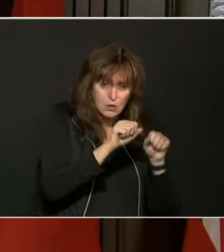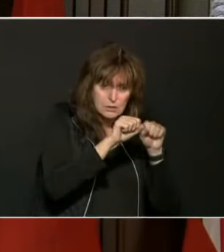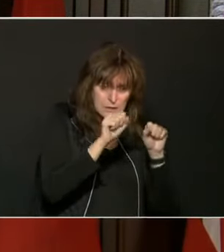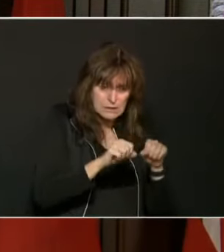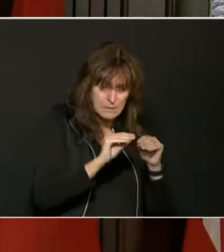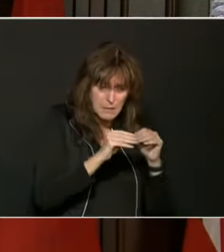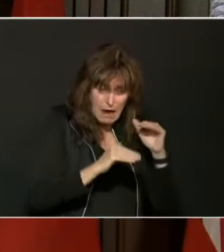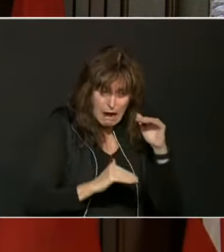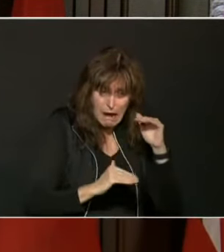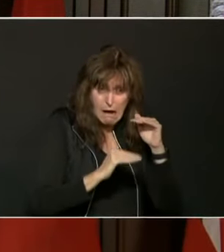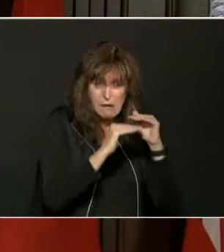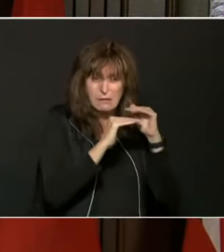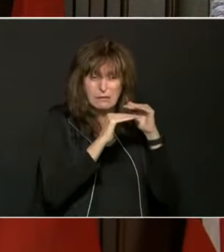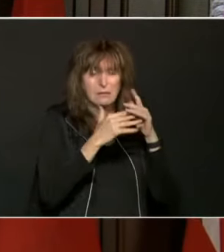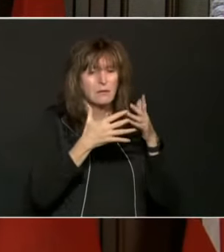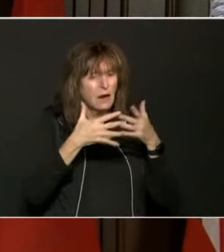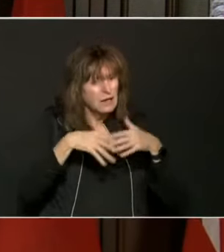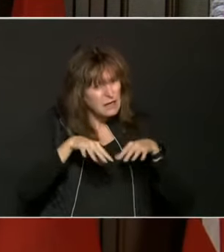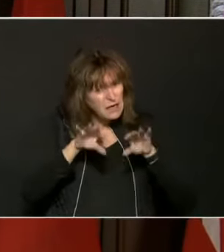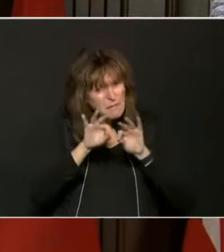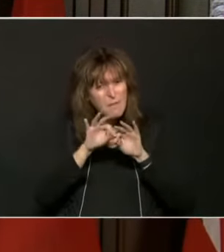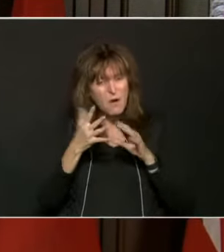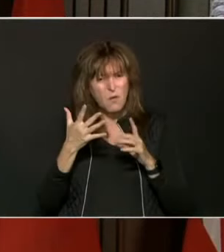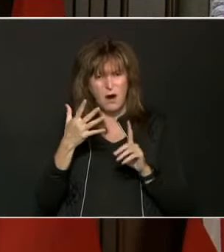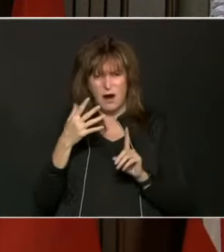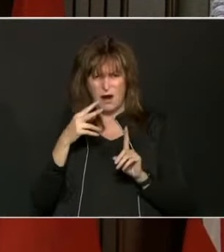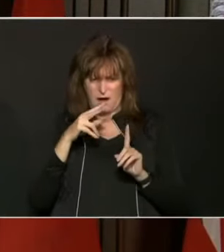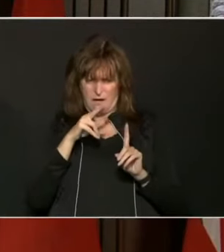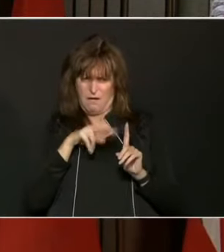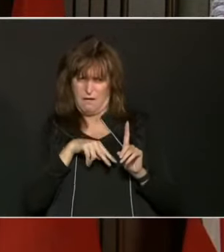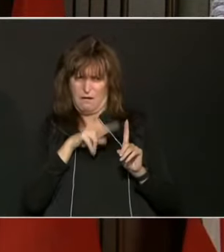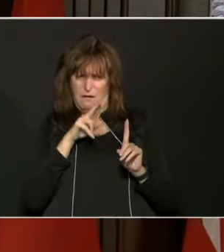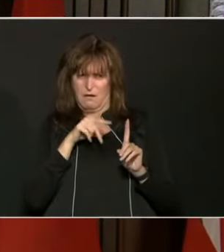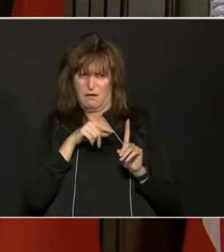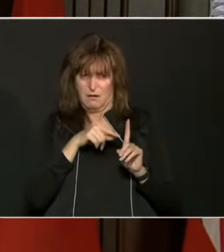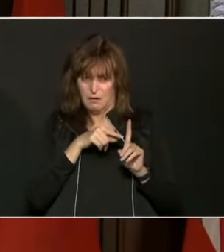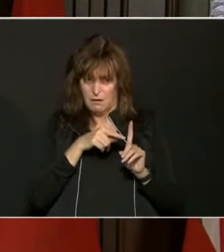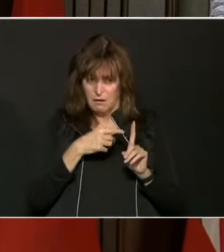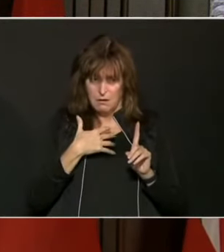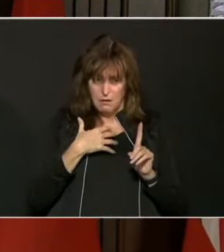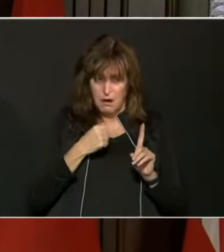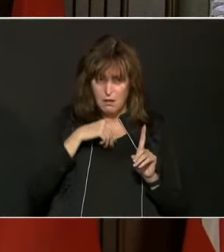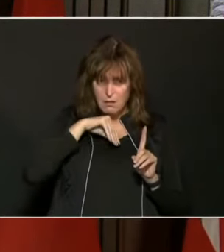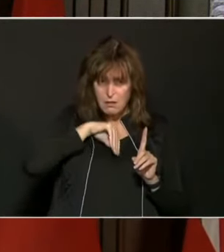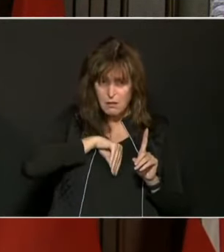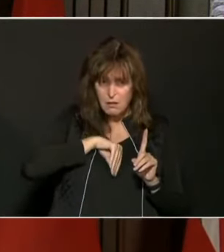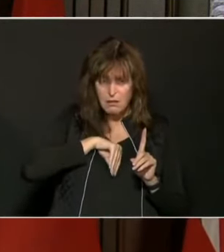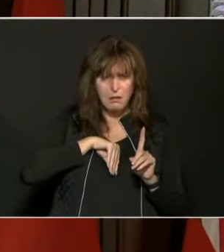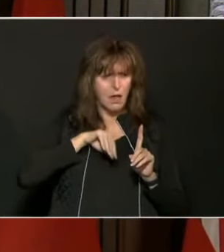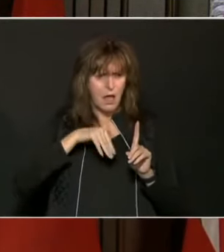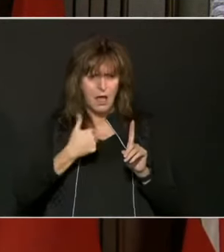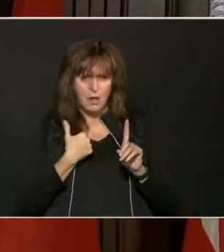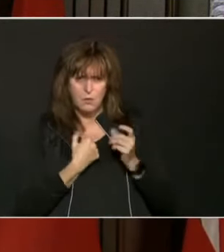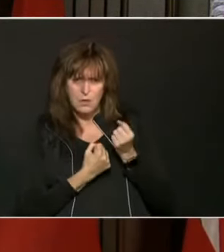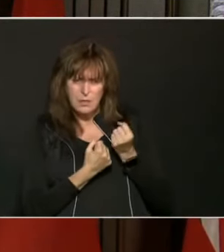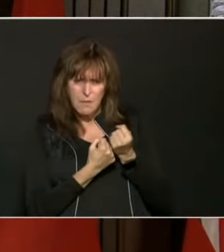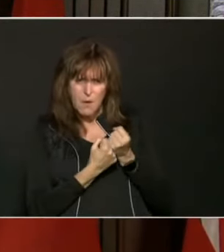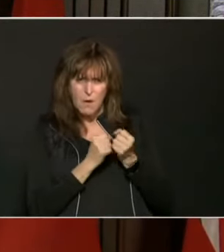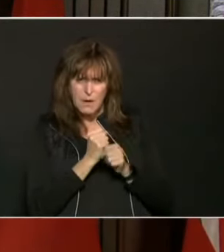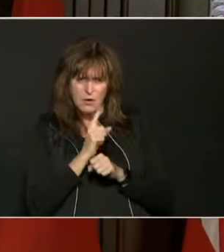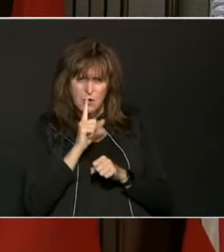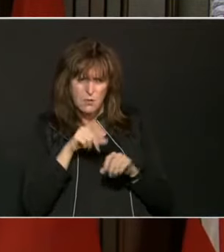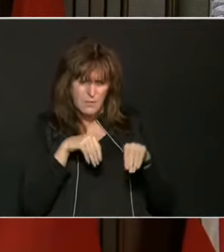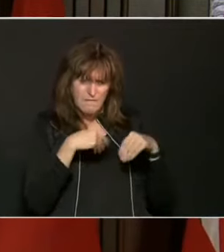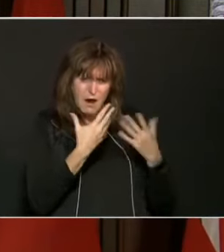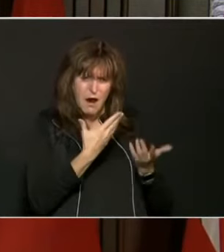importance of determinants of health and how to support determinants of health to be able to ensure that we provide the best opportunity